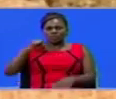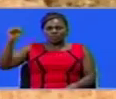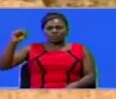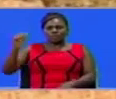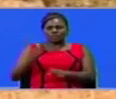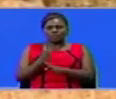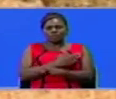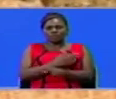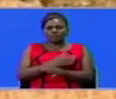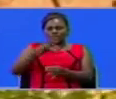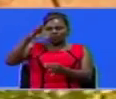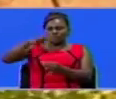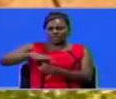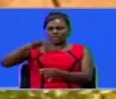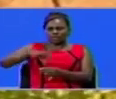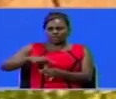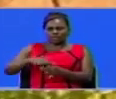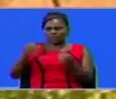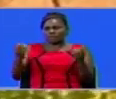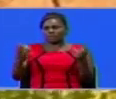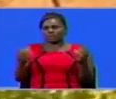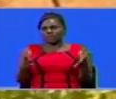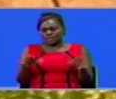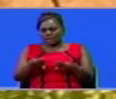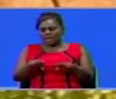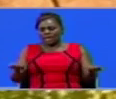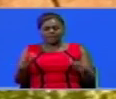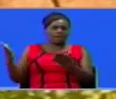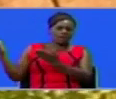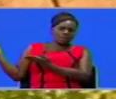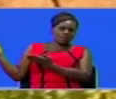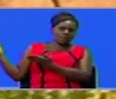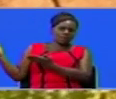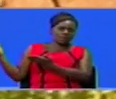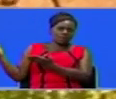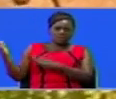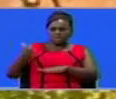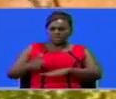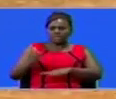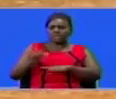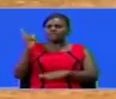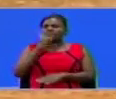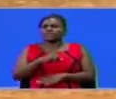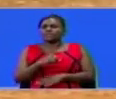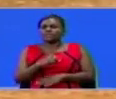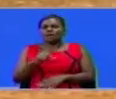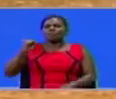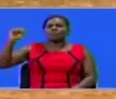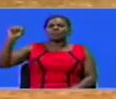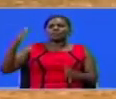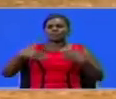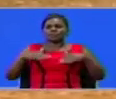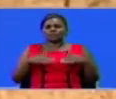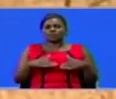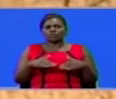ahead of the August general election. Most parcels of land here have had their leases expire. Politicians